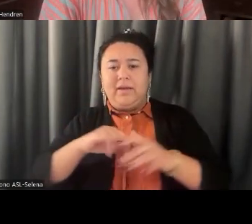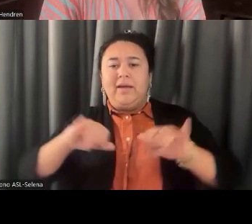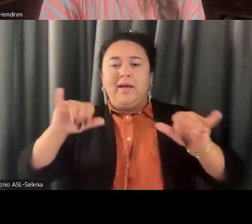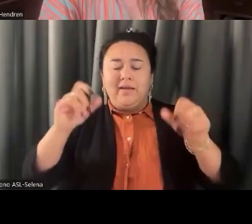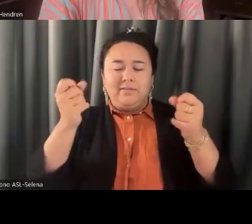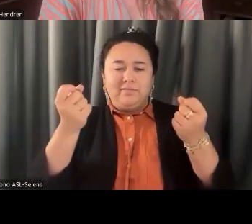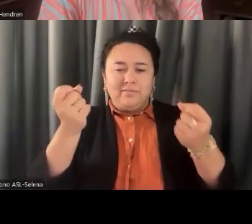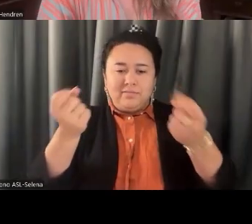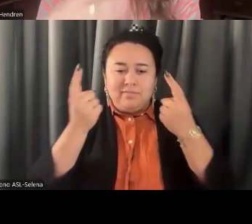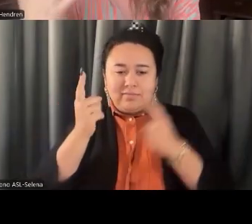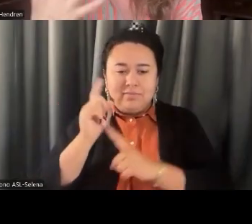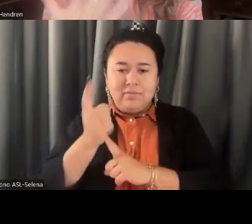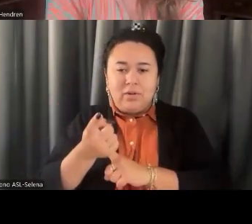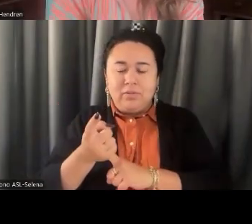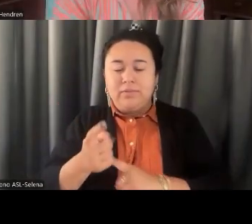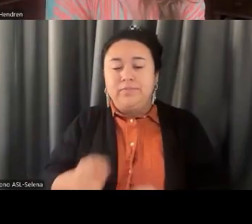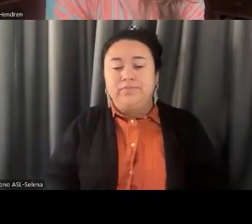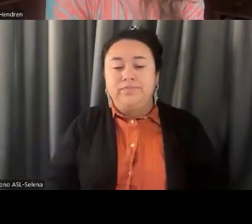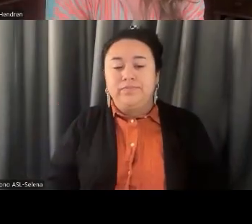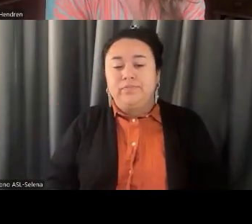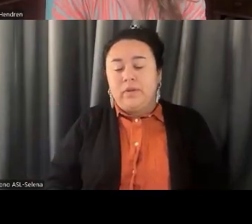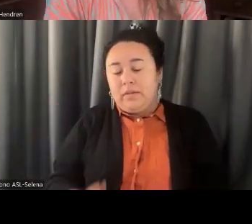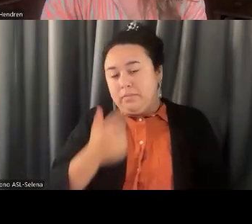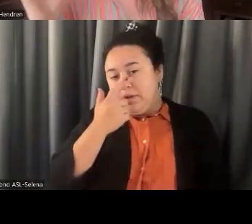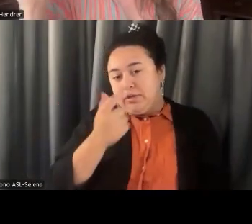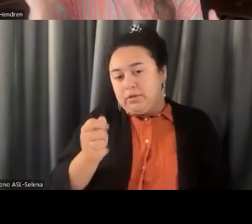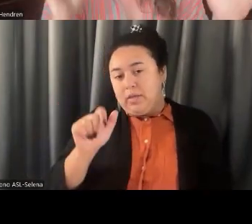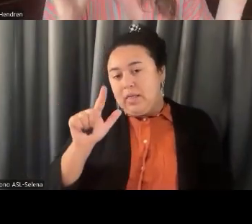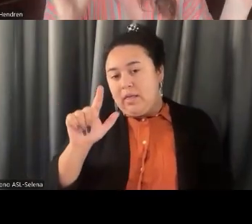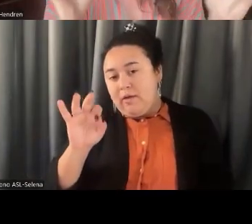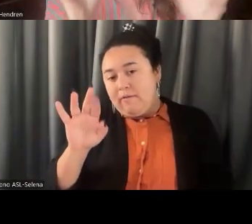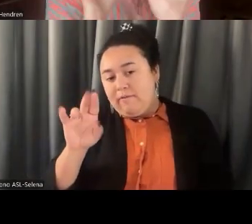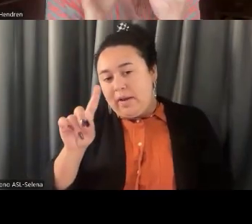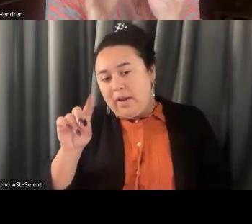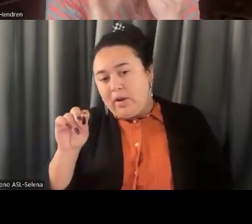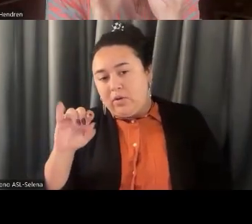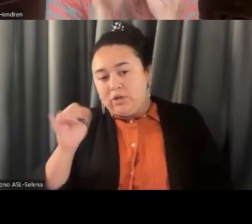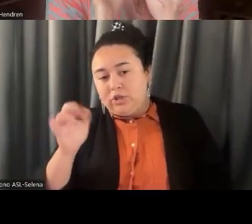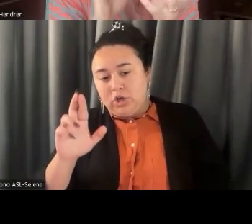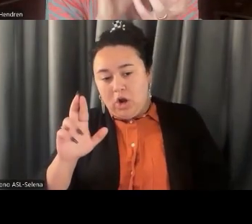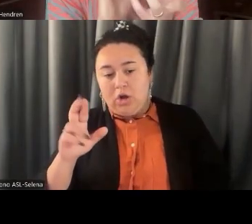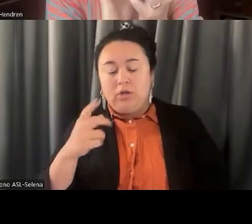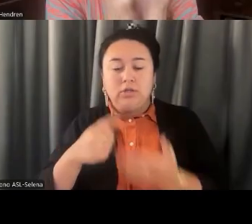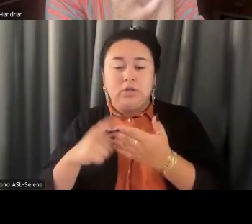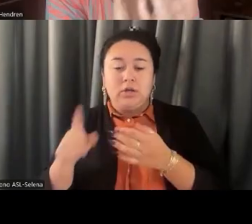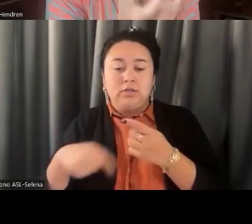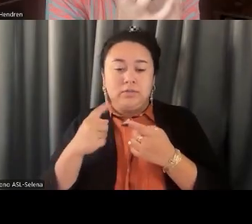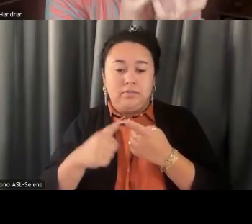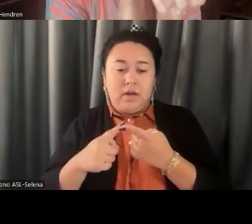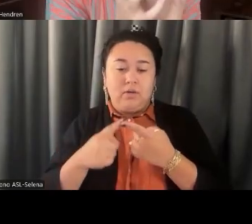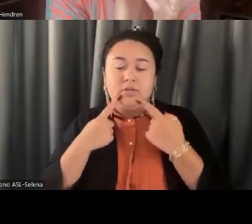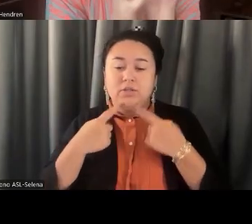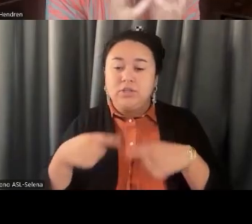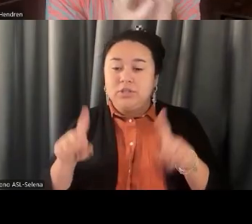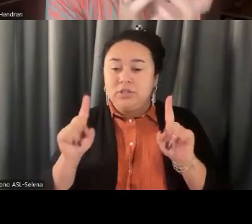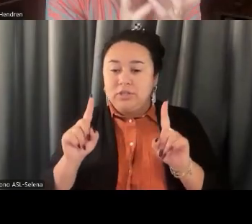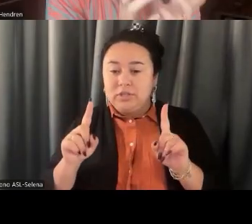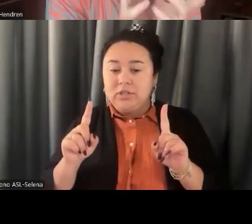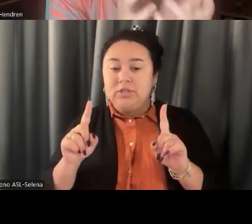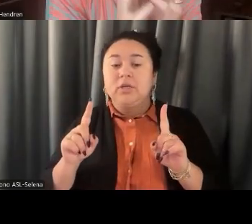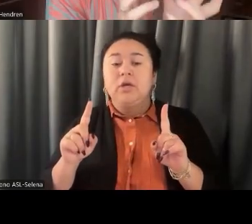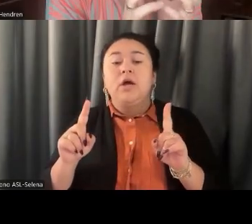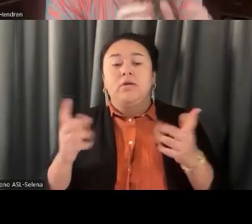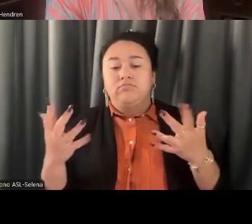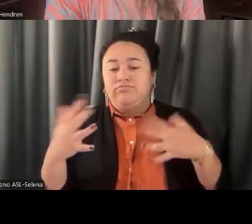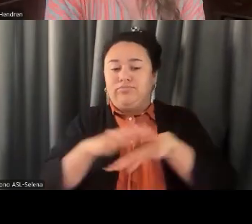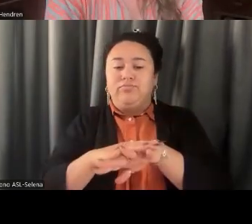of light bulb. So I'm very interested in what Alfredo Jar talks about achieving is this kind of deep amalgamation,